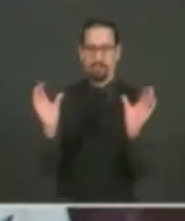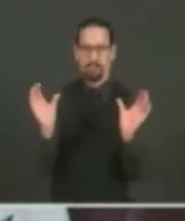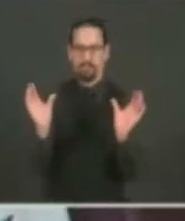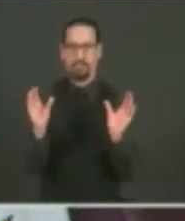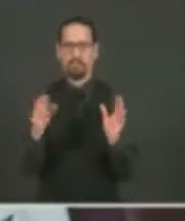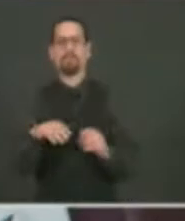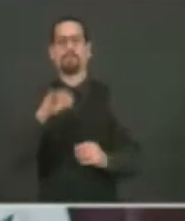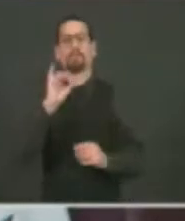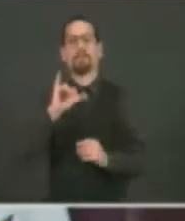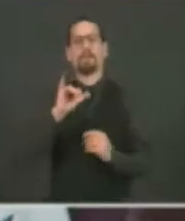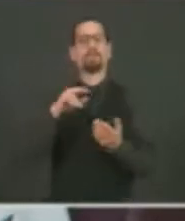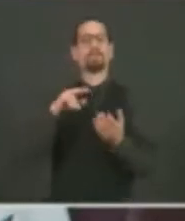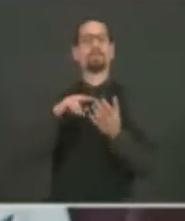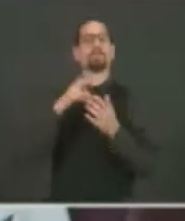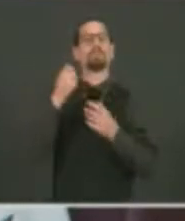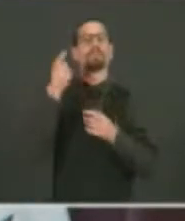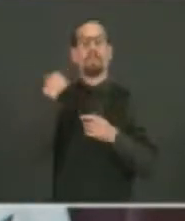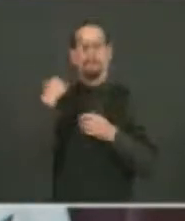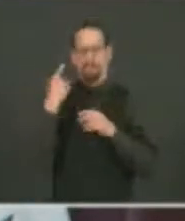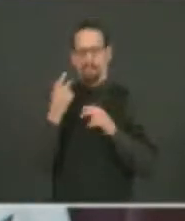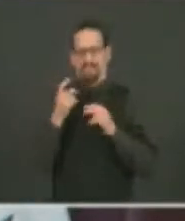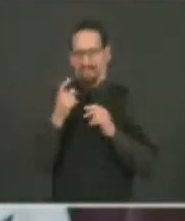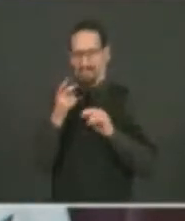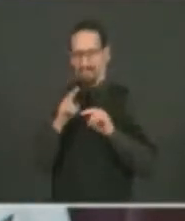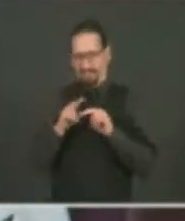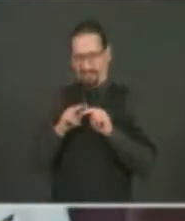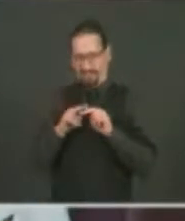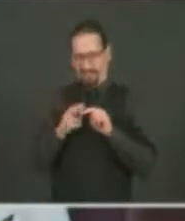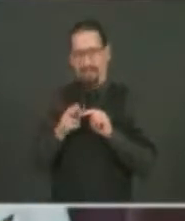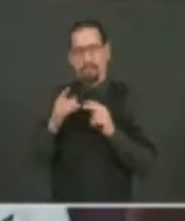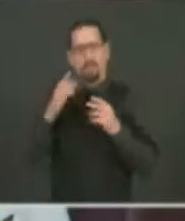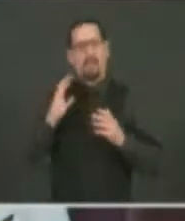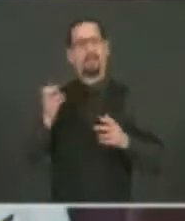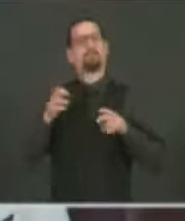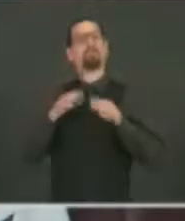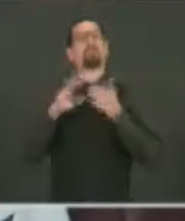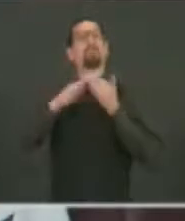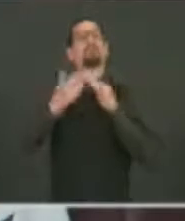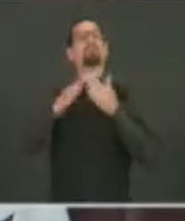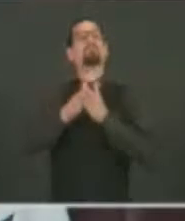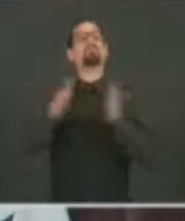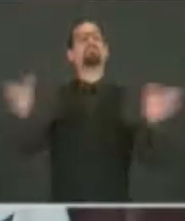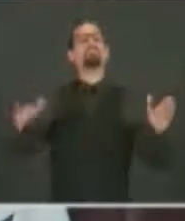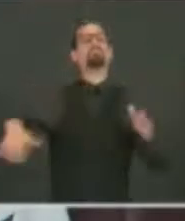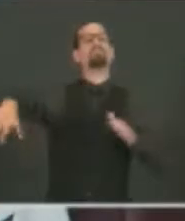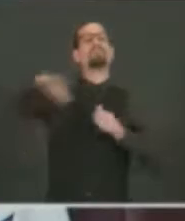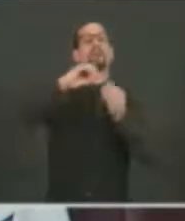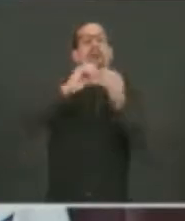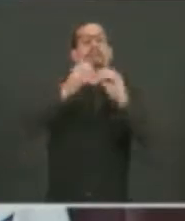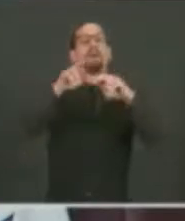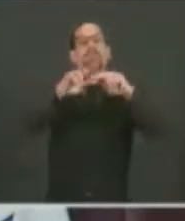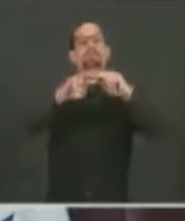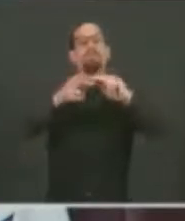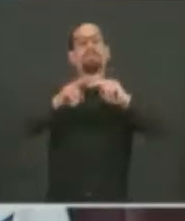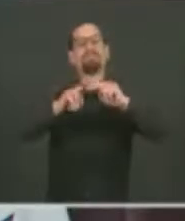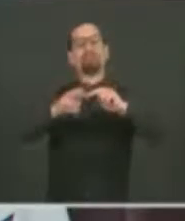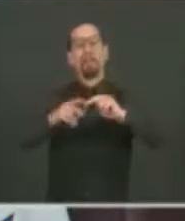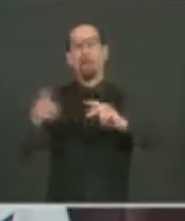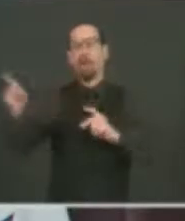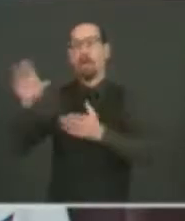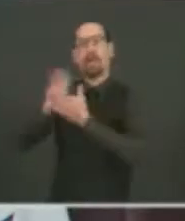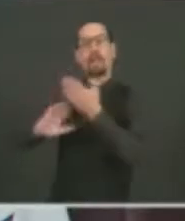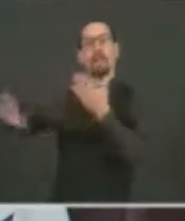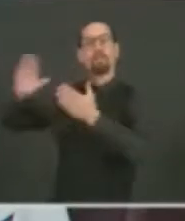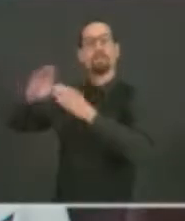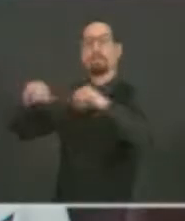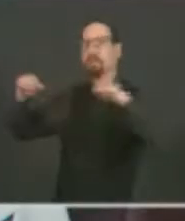week. So it's important for you to know that, because if you were to take out PC and URI, we are